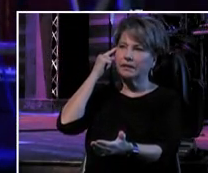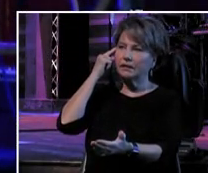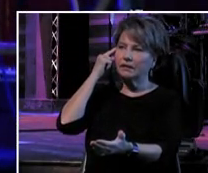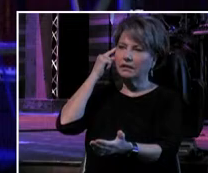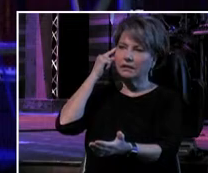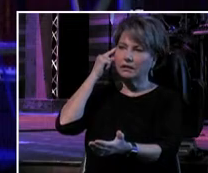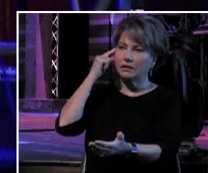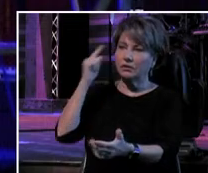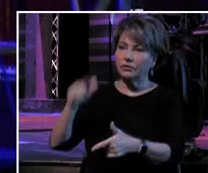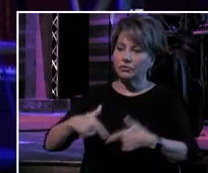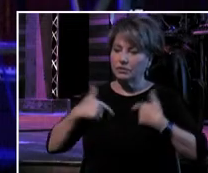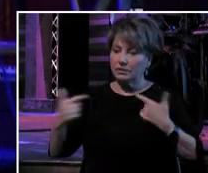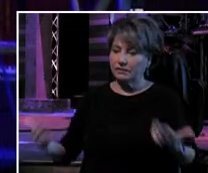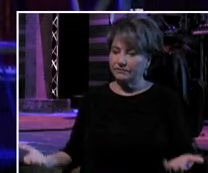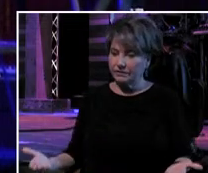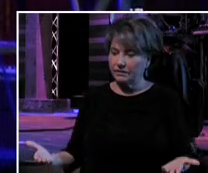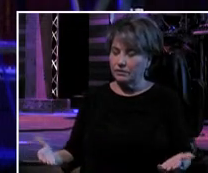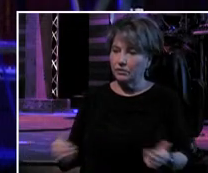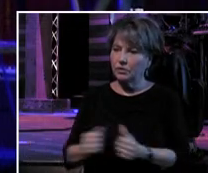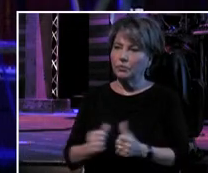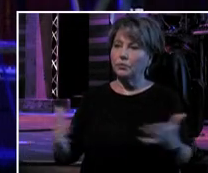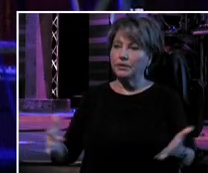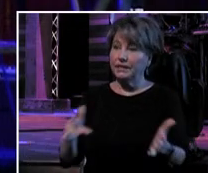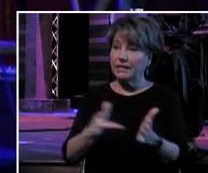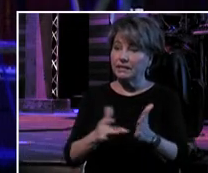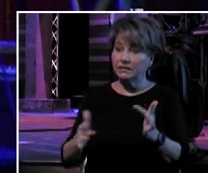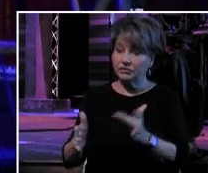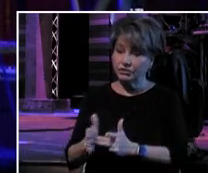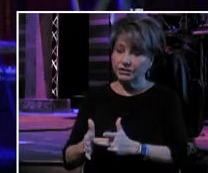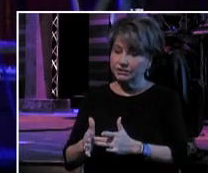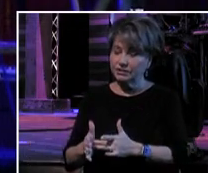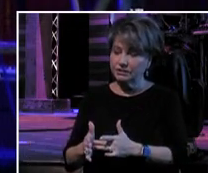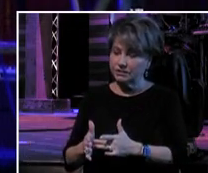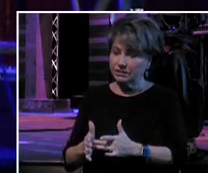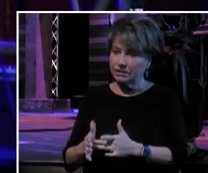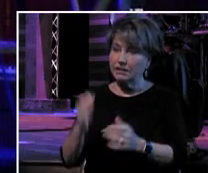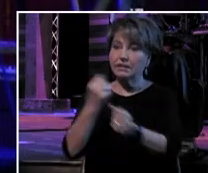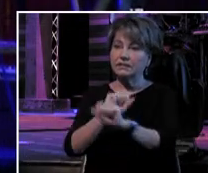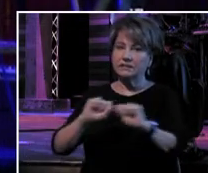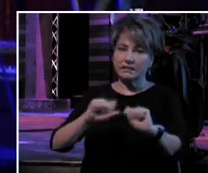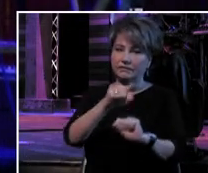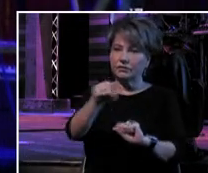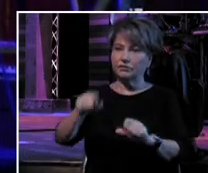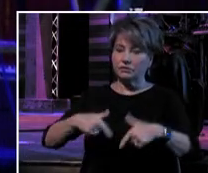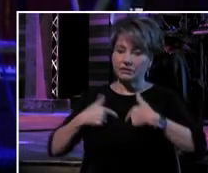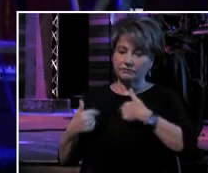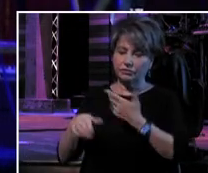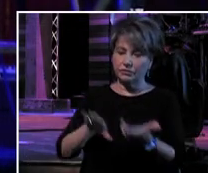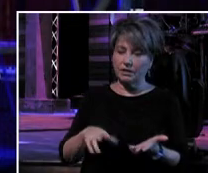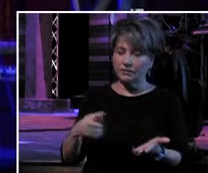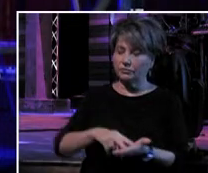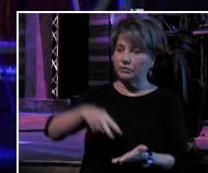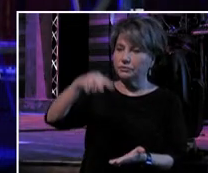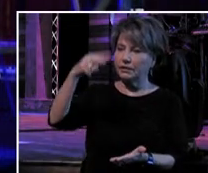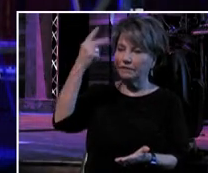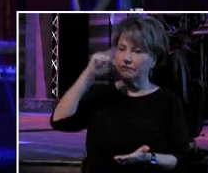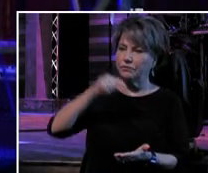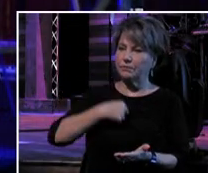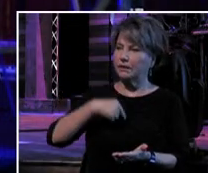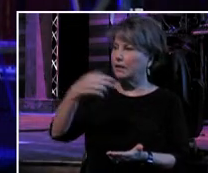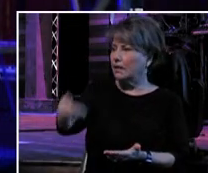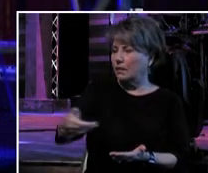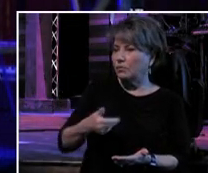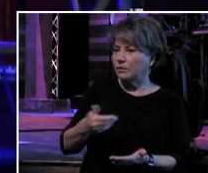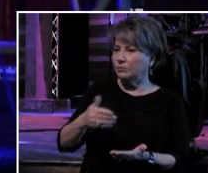to do the work you need him to do in your life. I need you to save me because you lived, you died, you rose again for me. I welcome you into